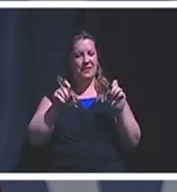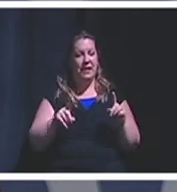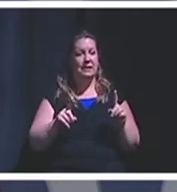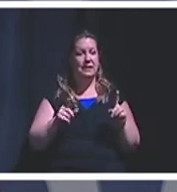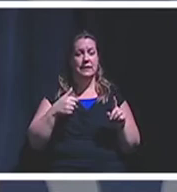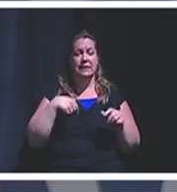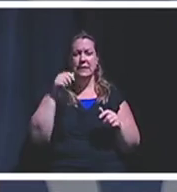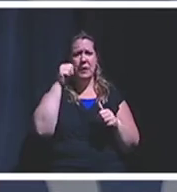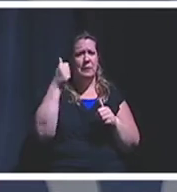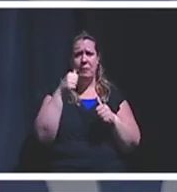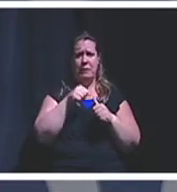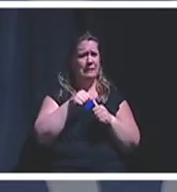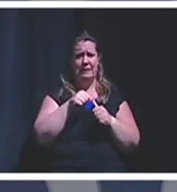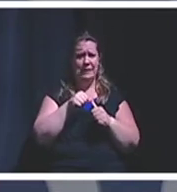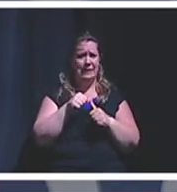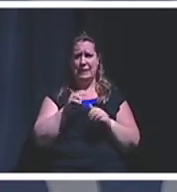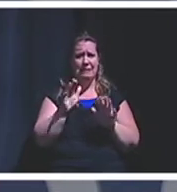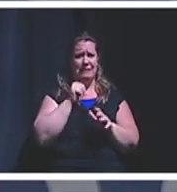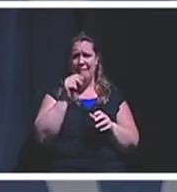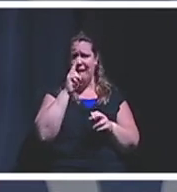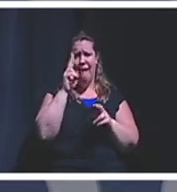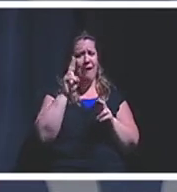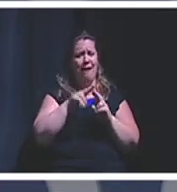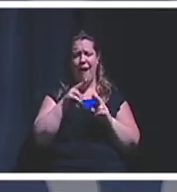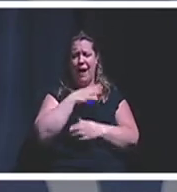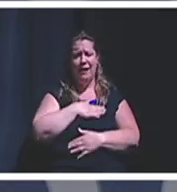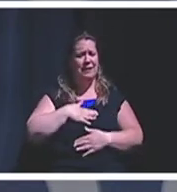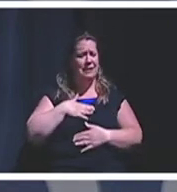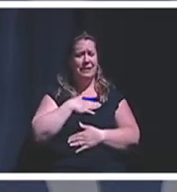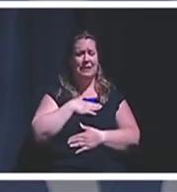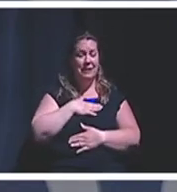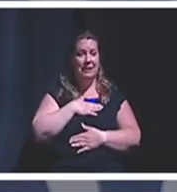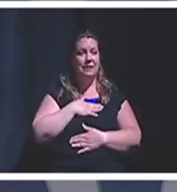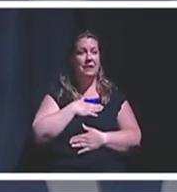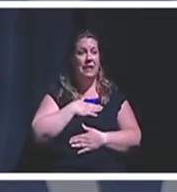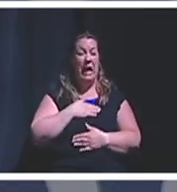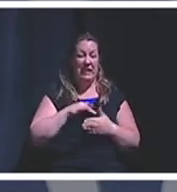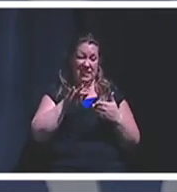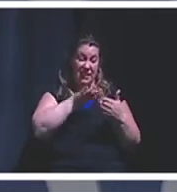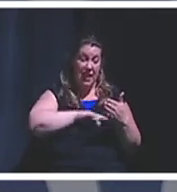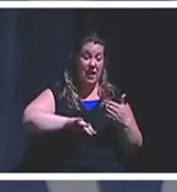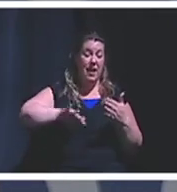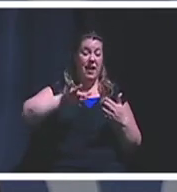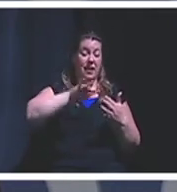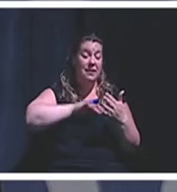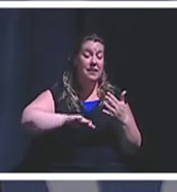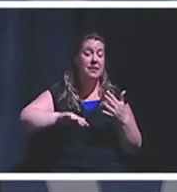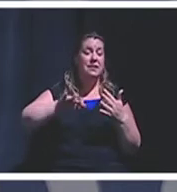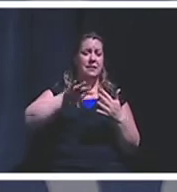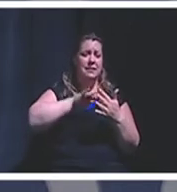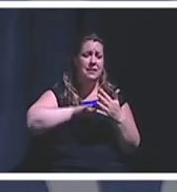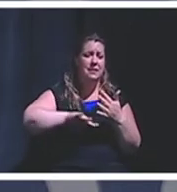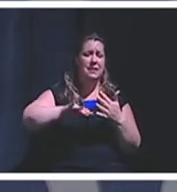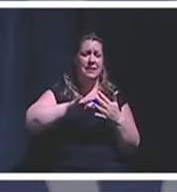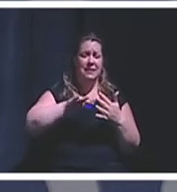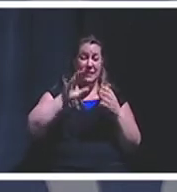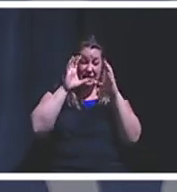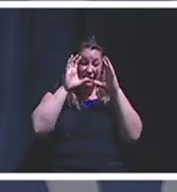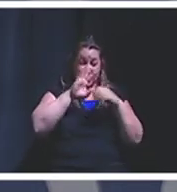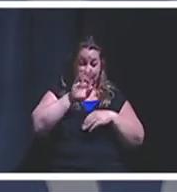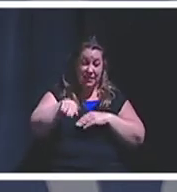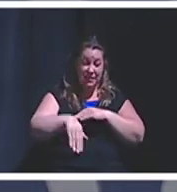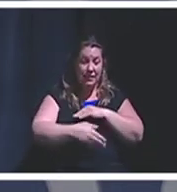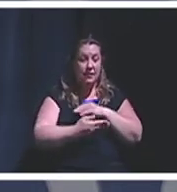so fond memories, having to study as I had never studied before. I